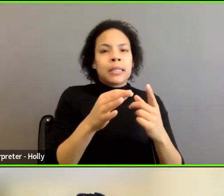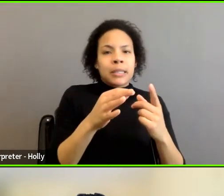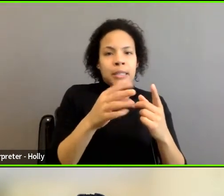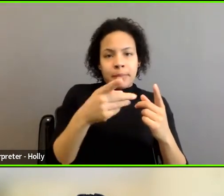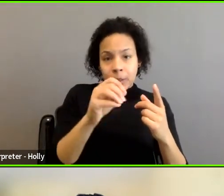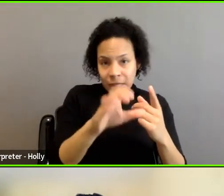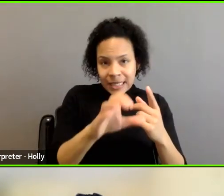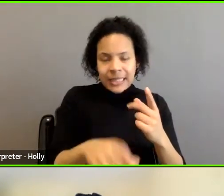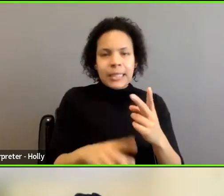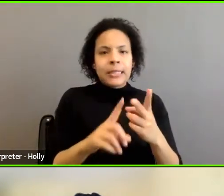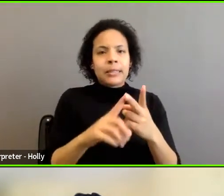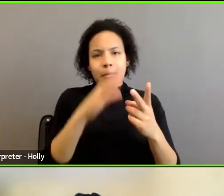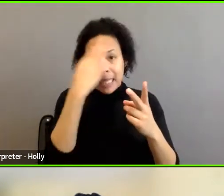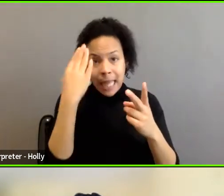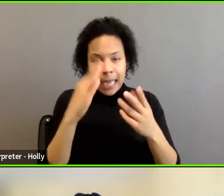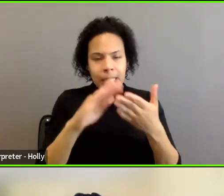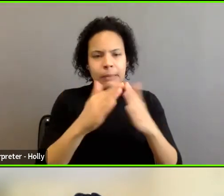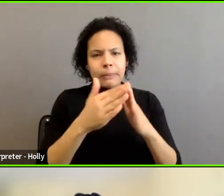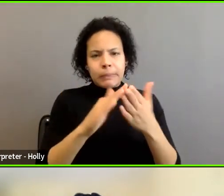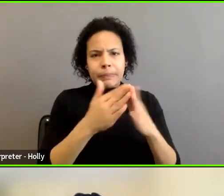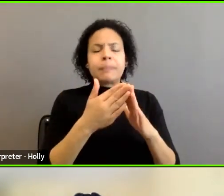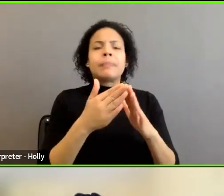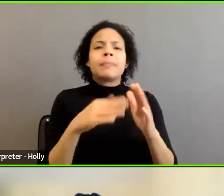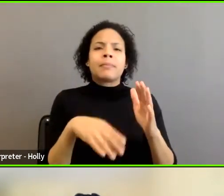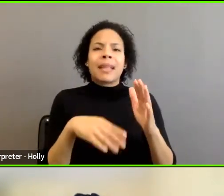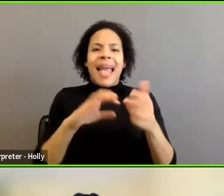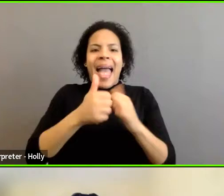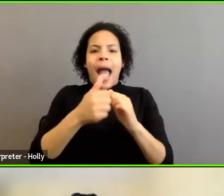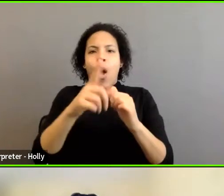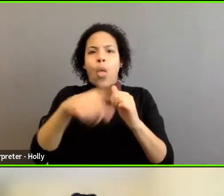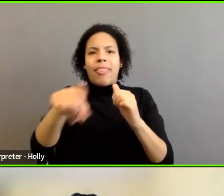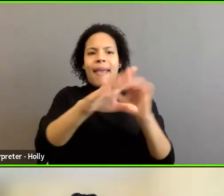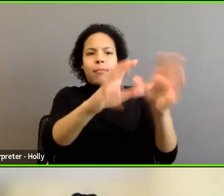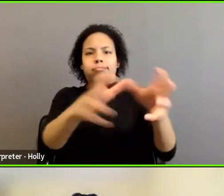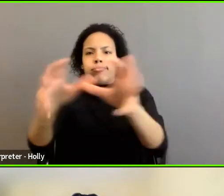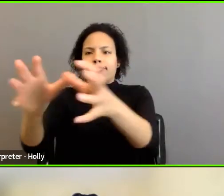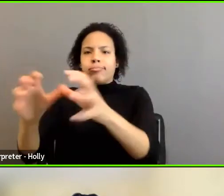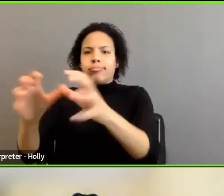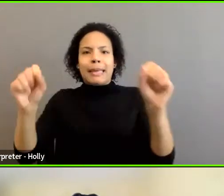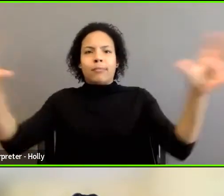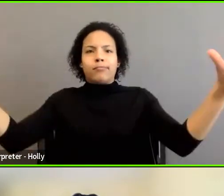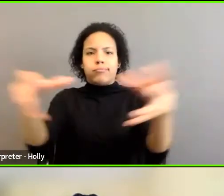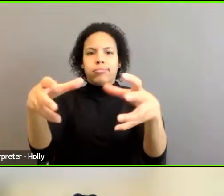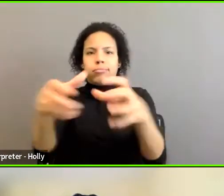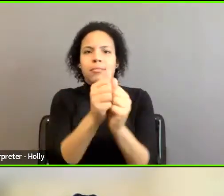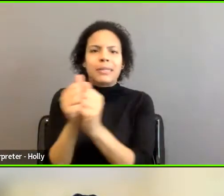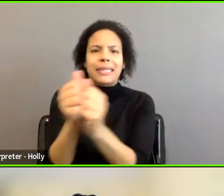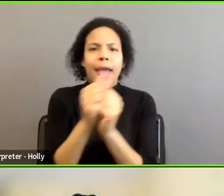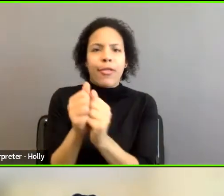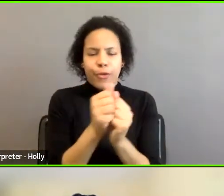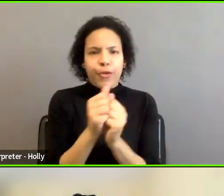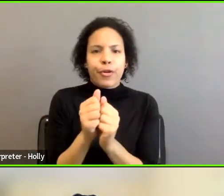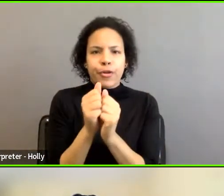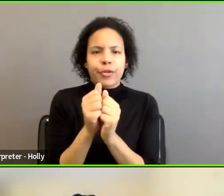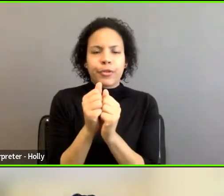indigenous peoples, come together, because at the time and in our current, and we'll start talking about